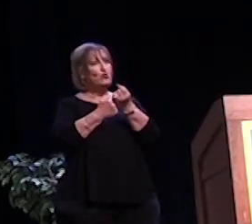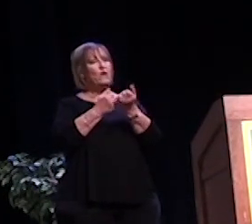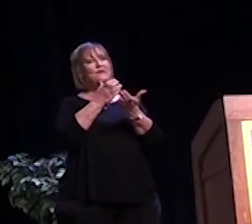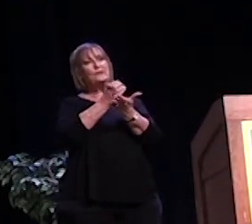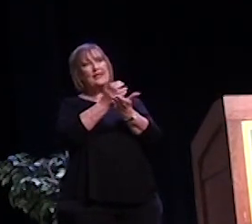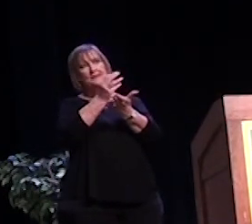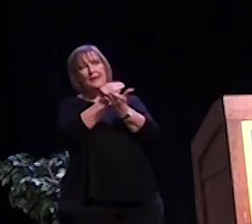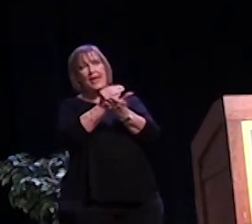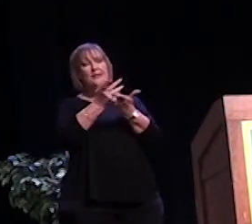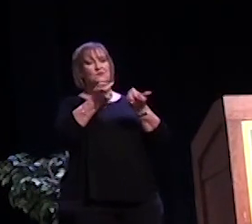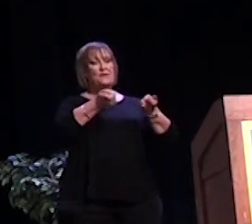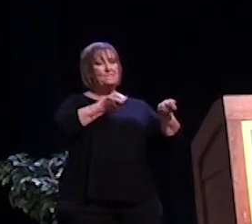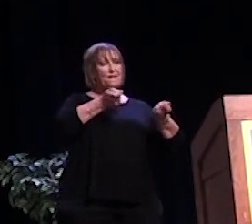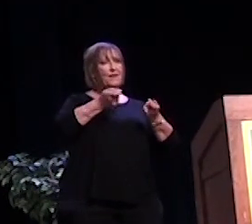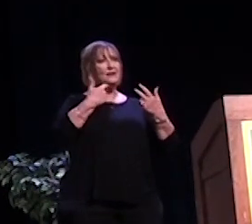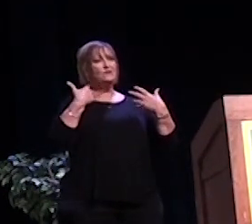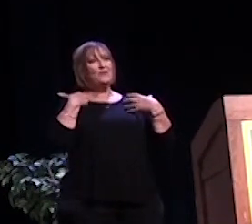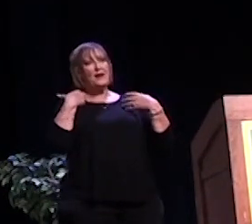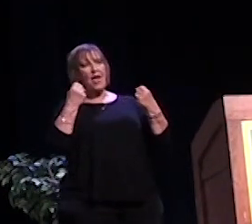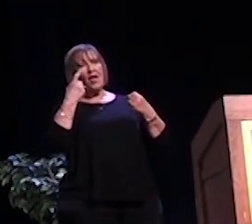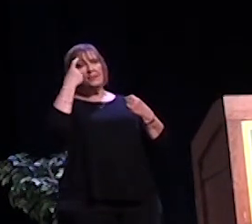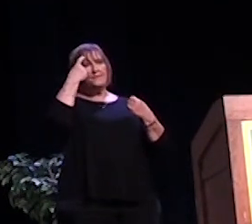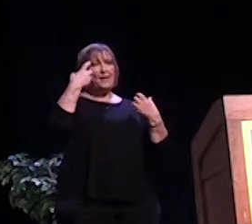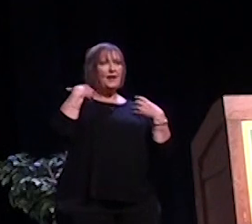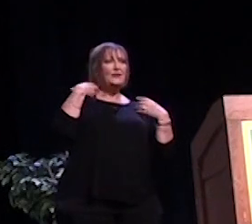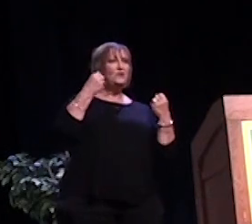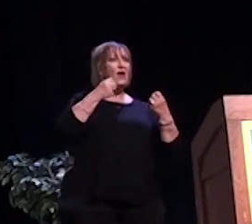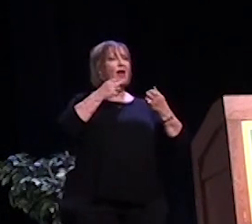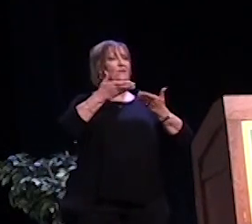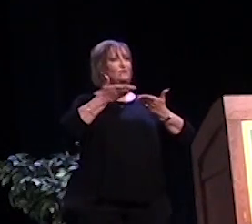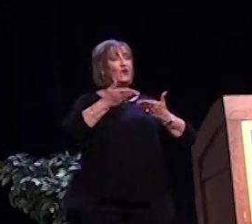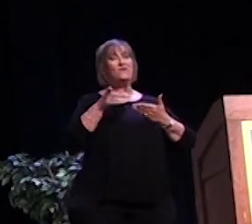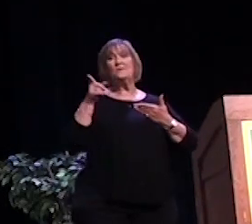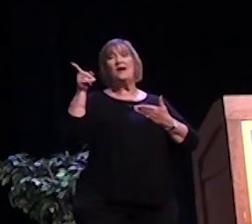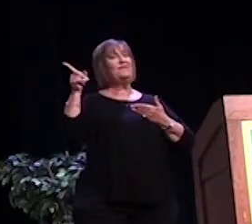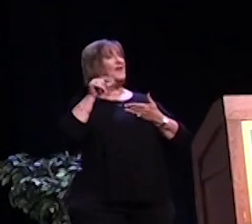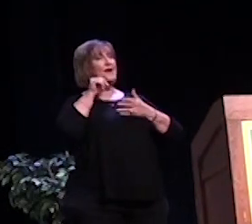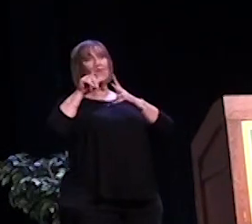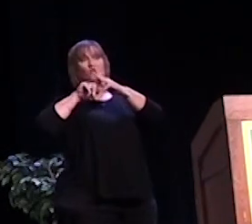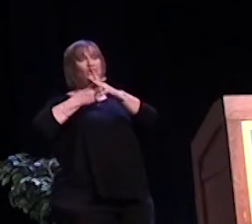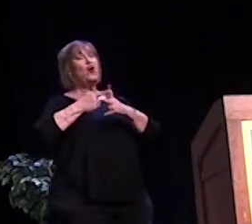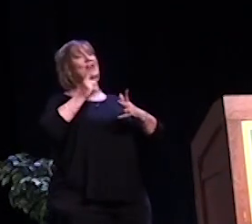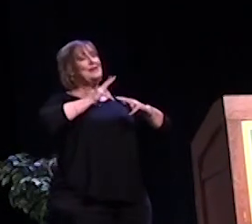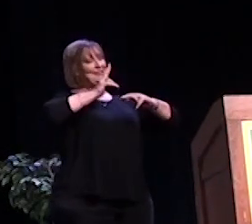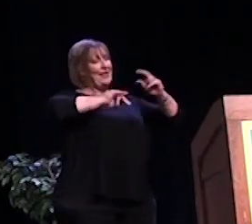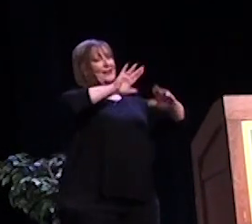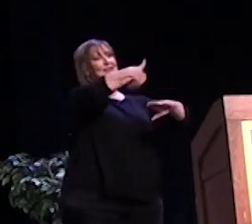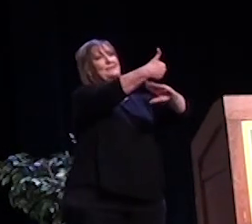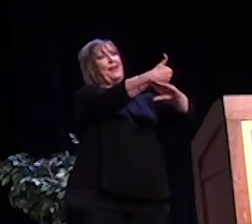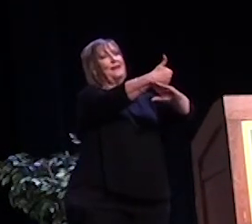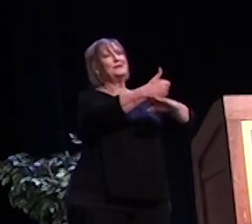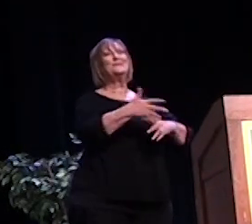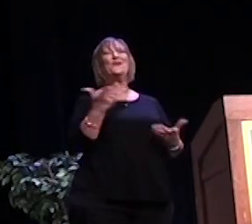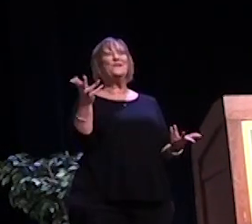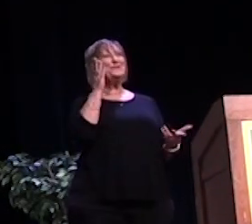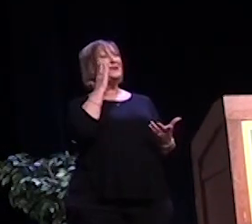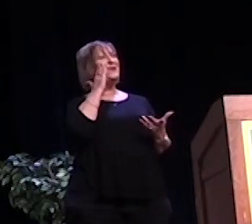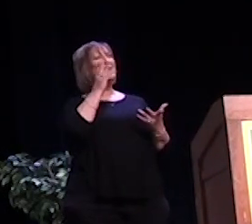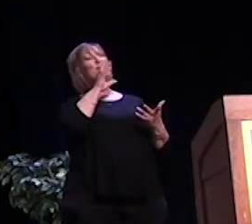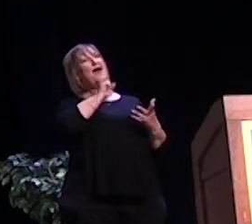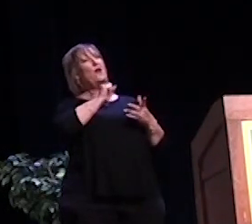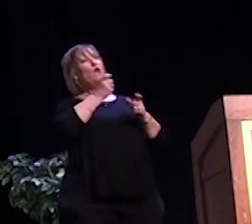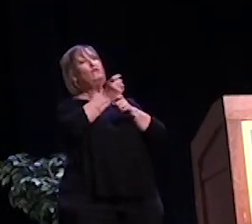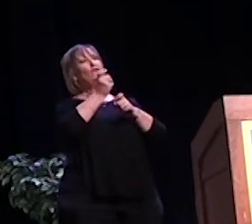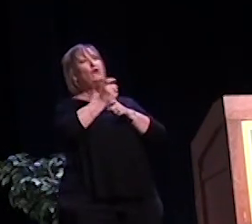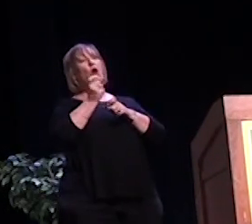management, we get our behavioral health service. But they won't do it until something's built, right? So it's kind of like the chicken and the egg. It's like, well, I